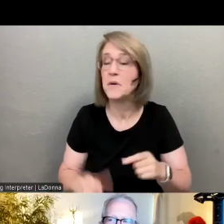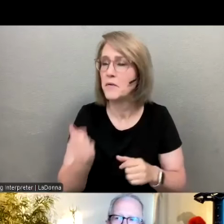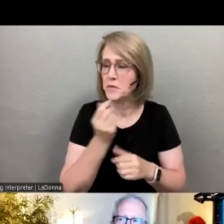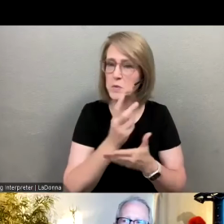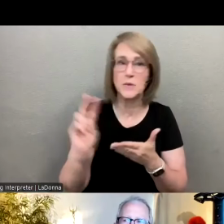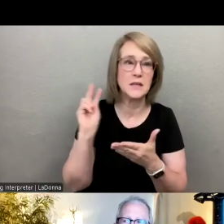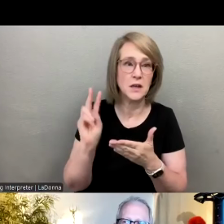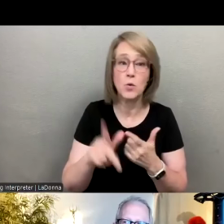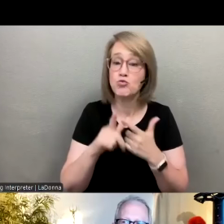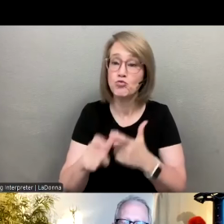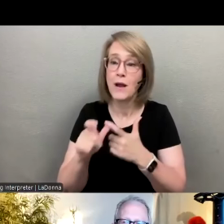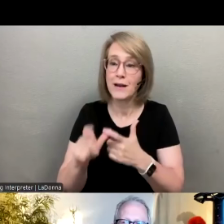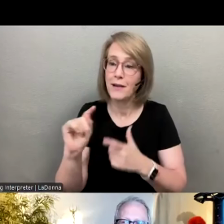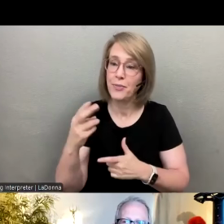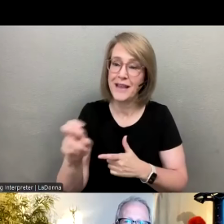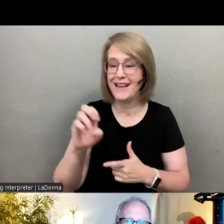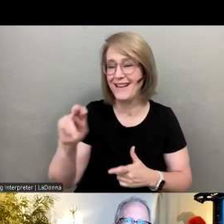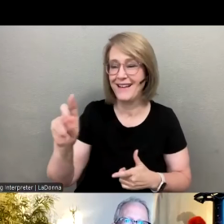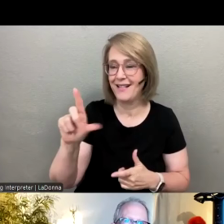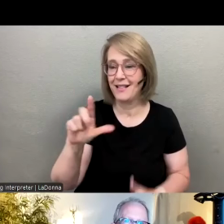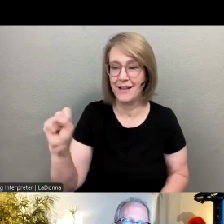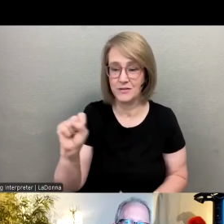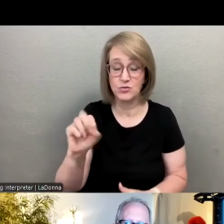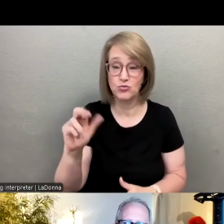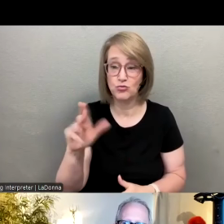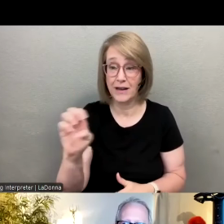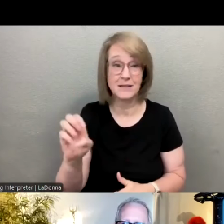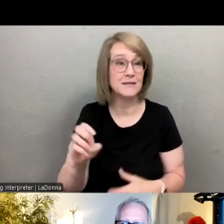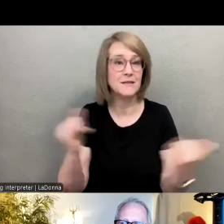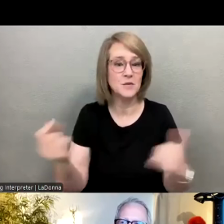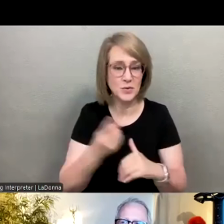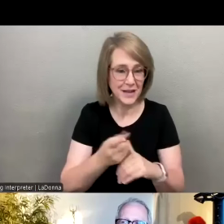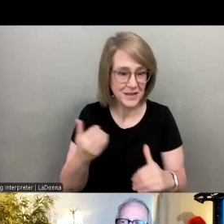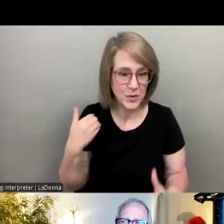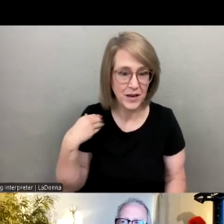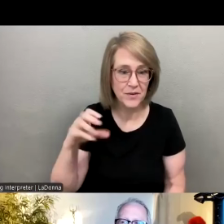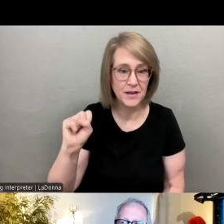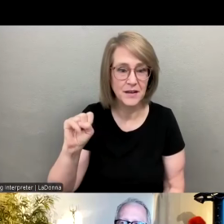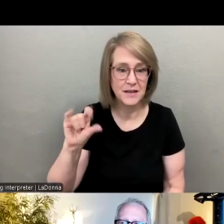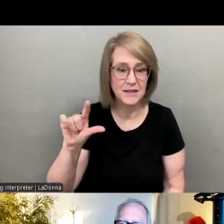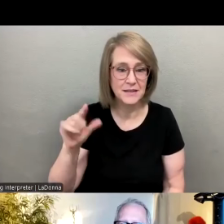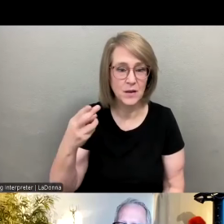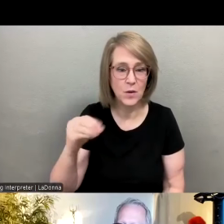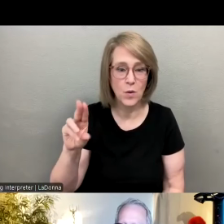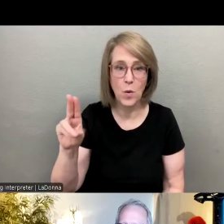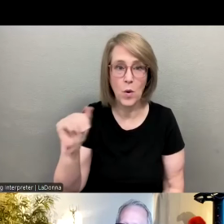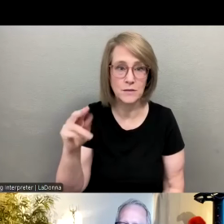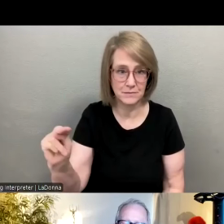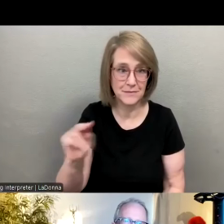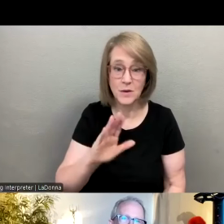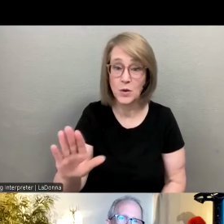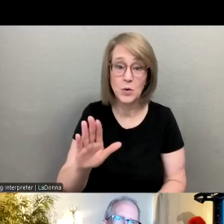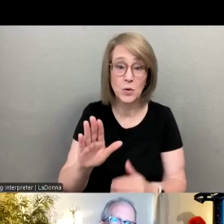ago now, Running the Endless Race. Today, we're glad to have Silouan here. And Silouan, your book came out